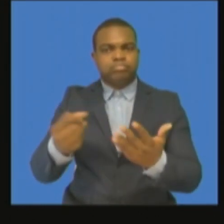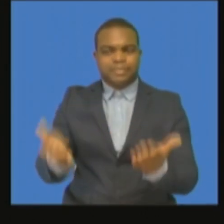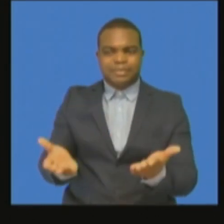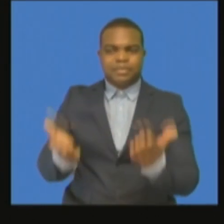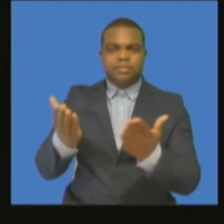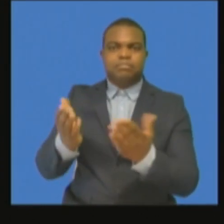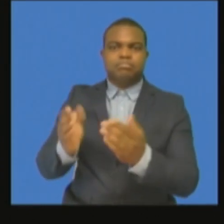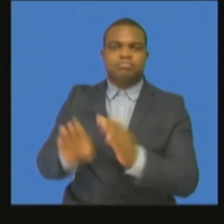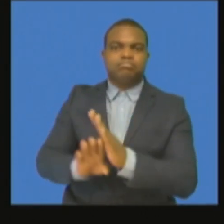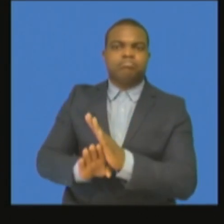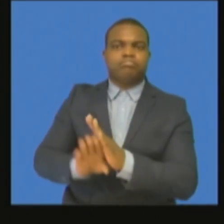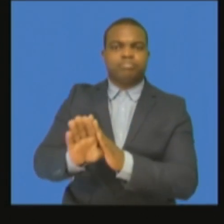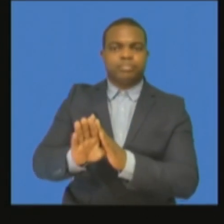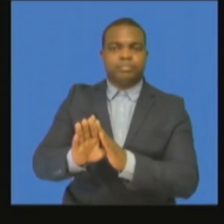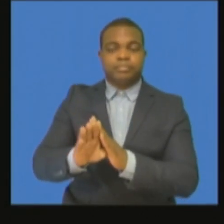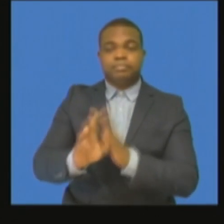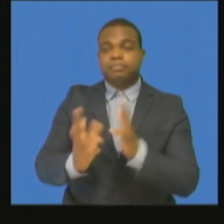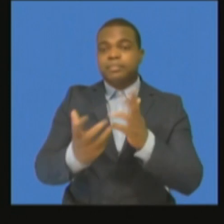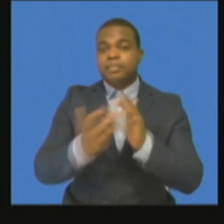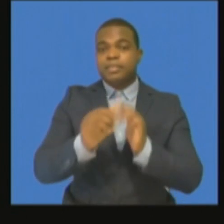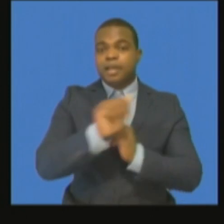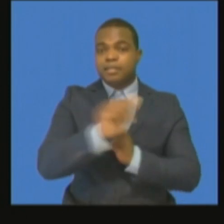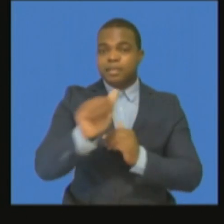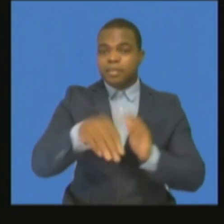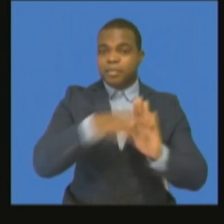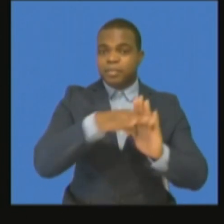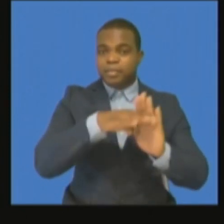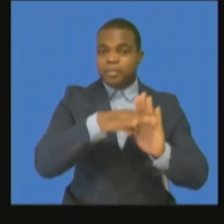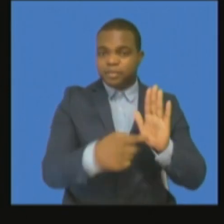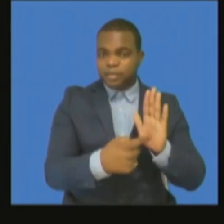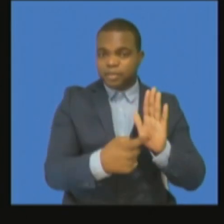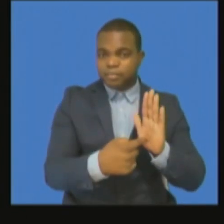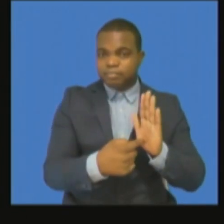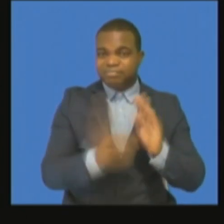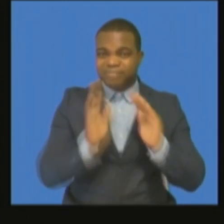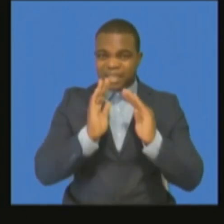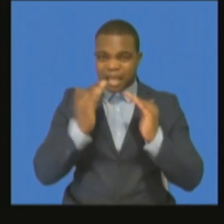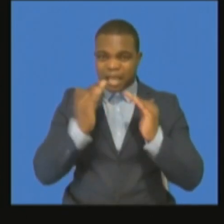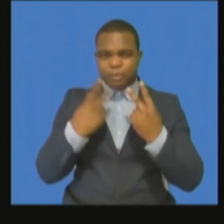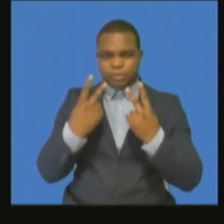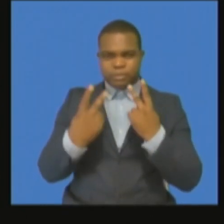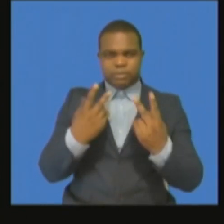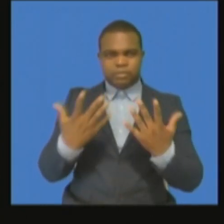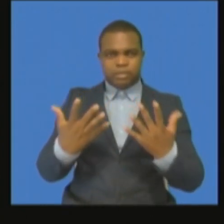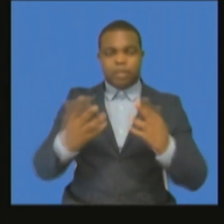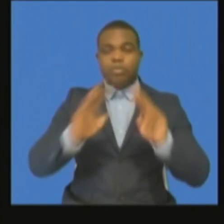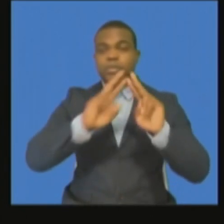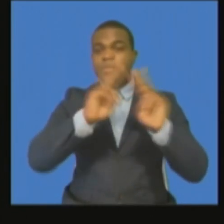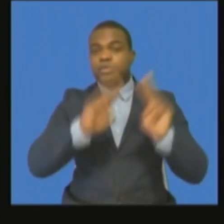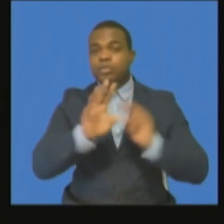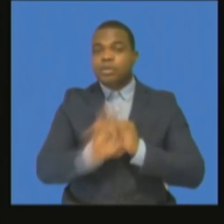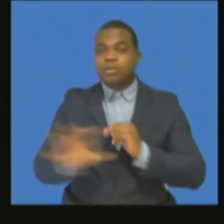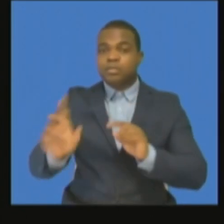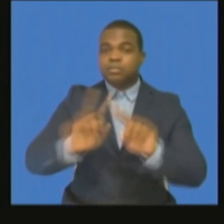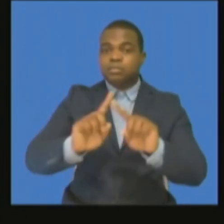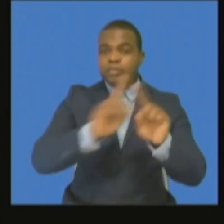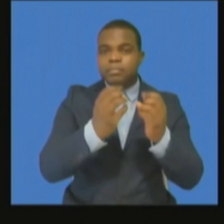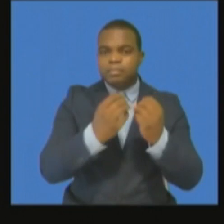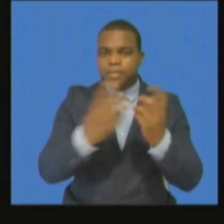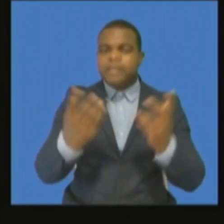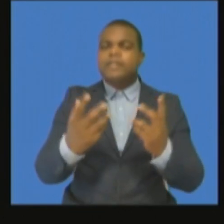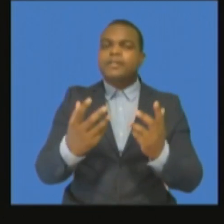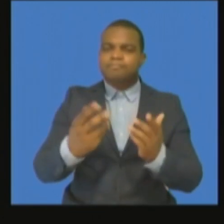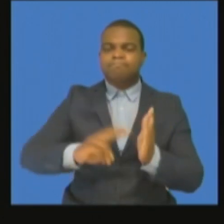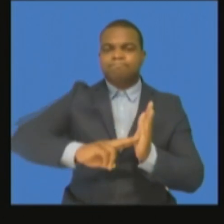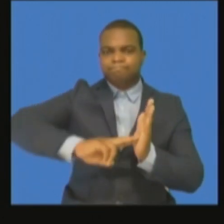and stop the illicit financial flows through which especially the countries of the South lose the development resources they